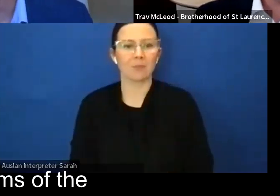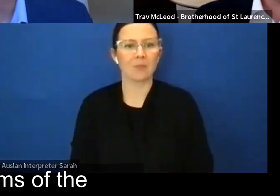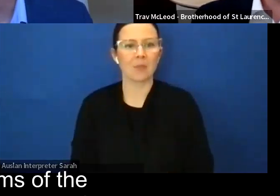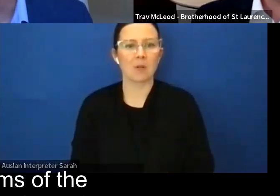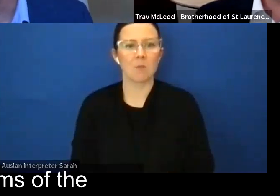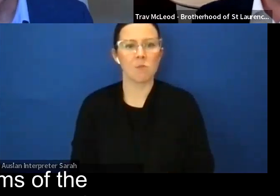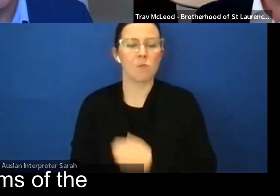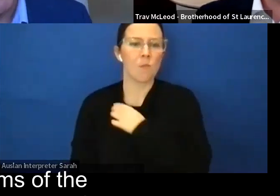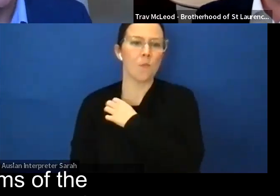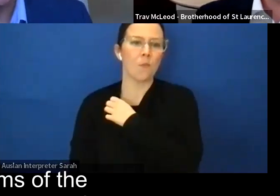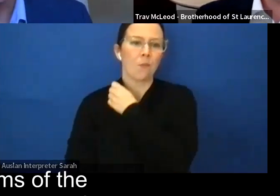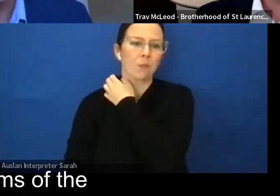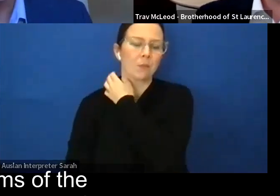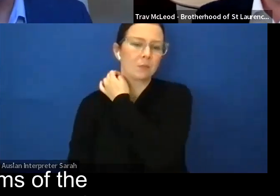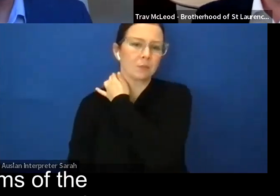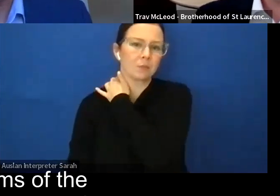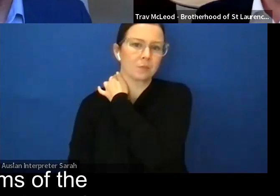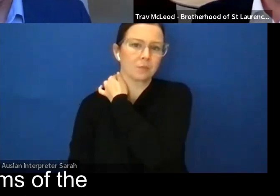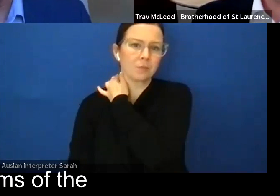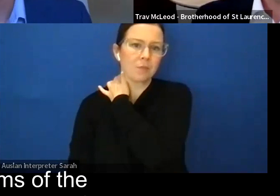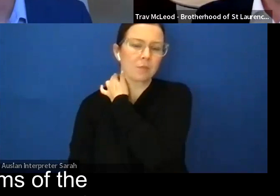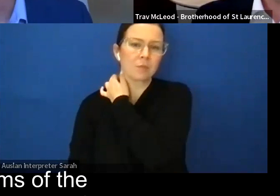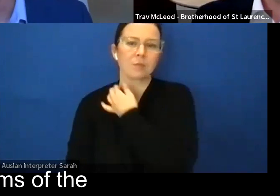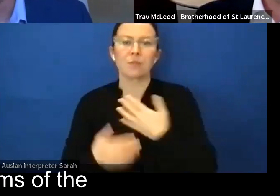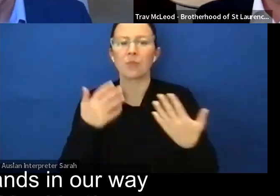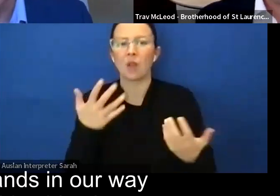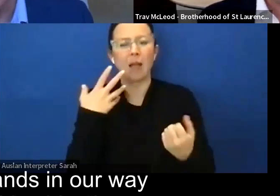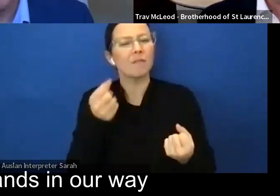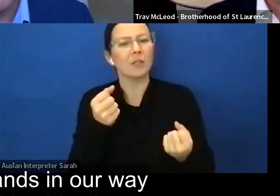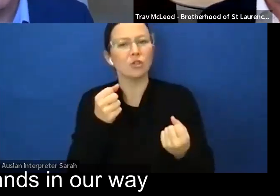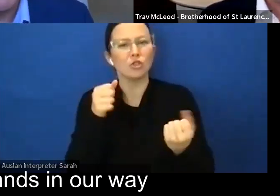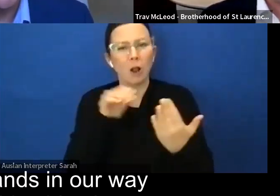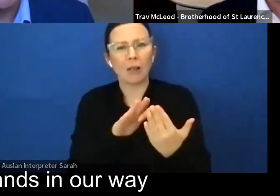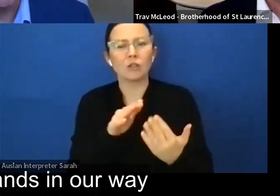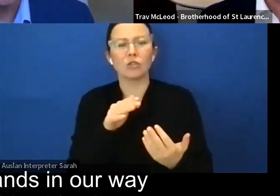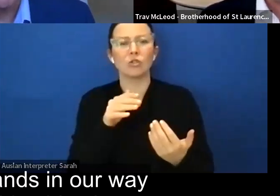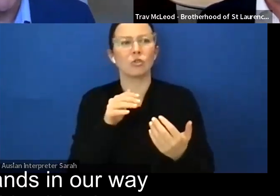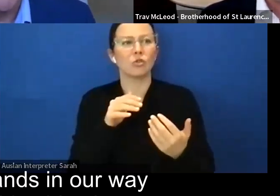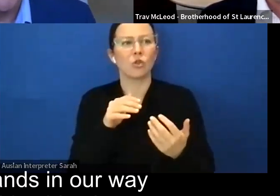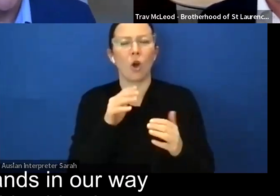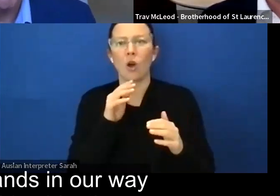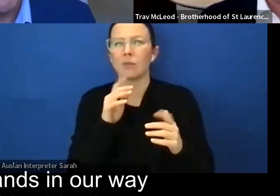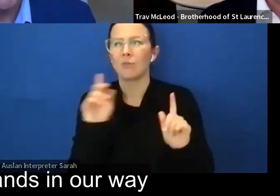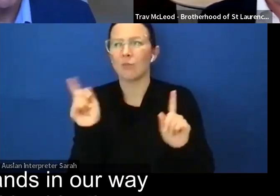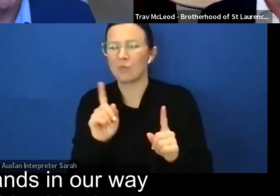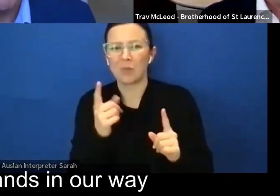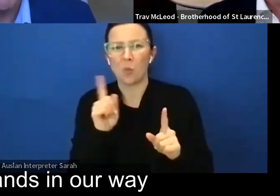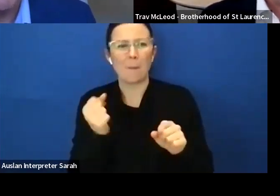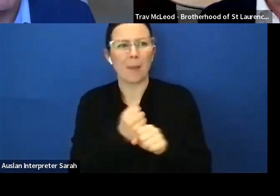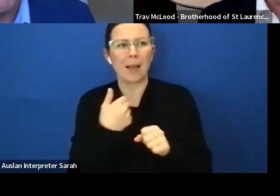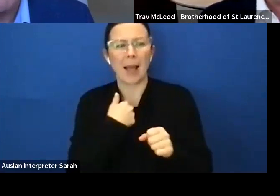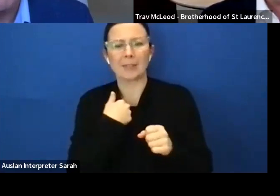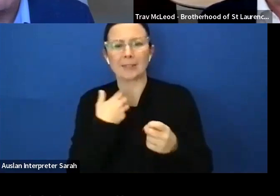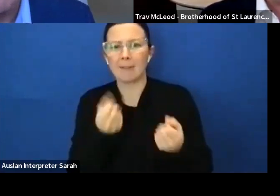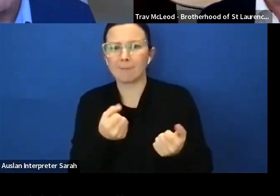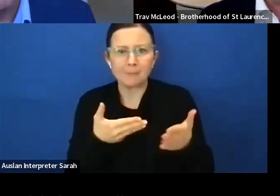So in terms of the challenges about, what sort of stands in our way of realising this objective